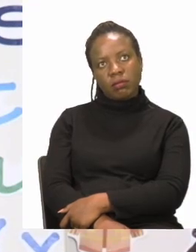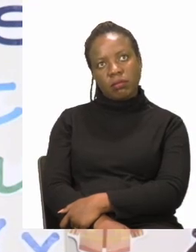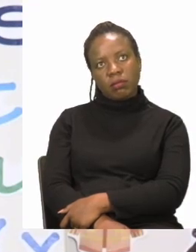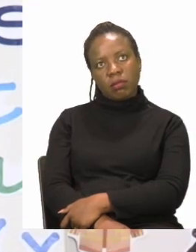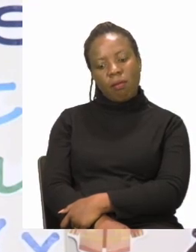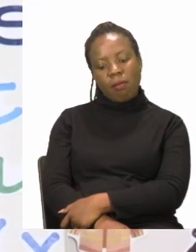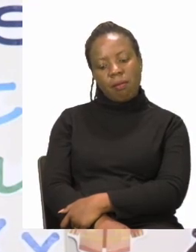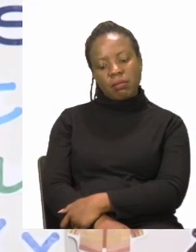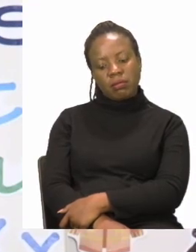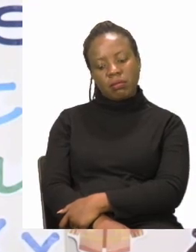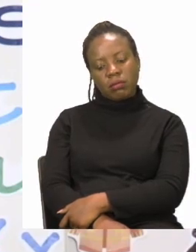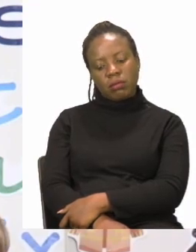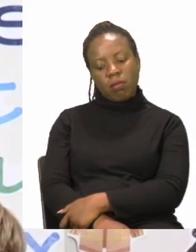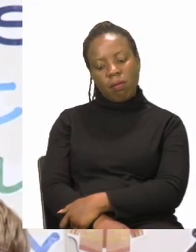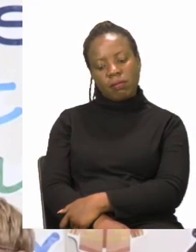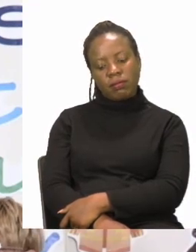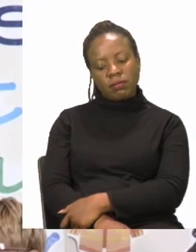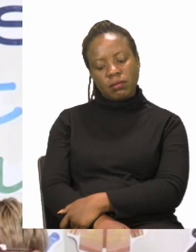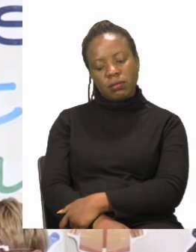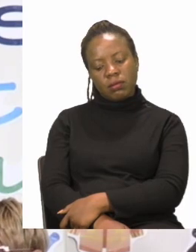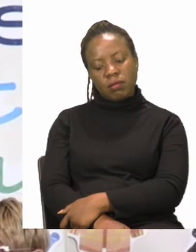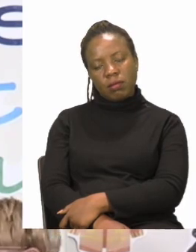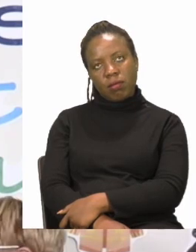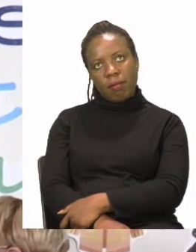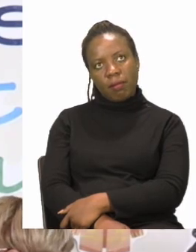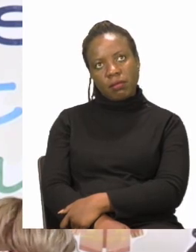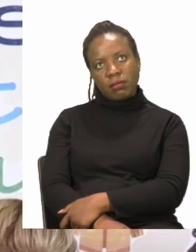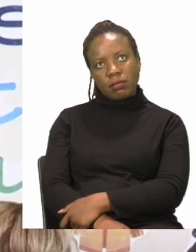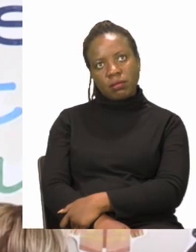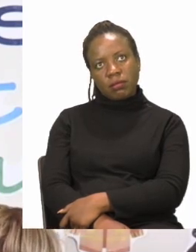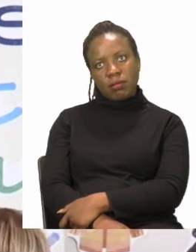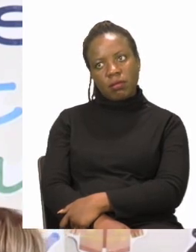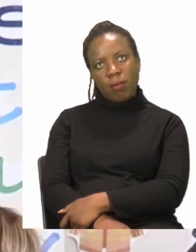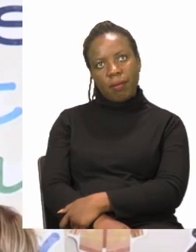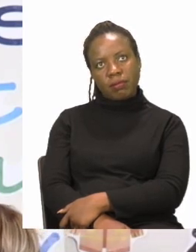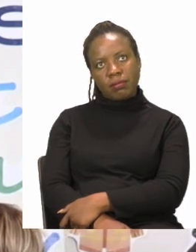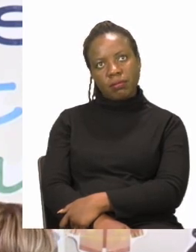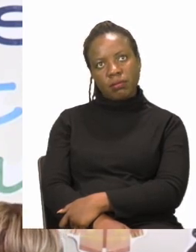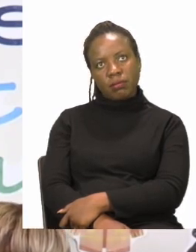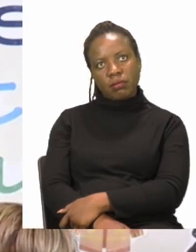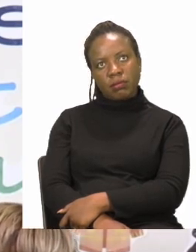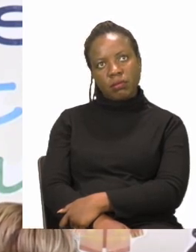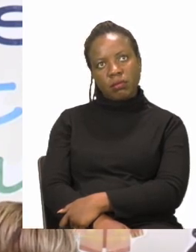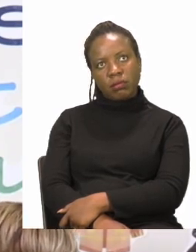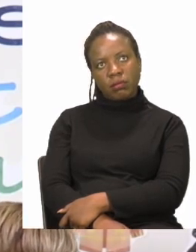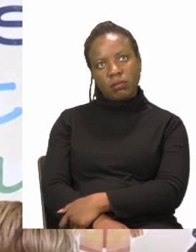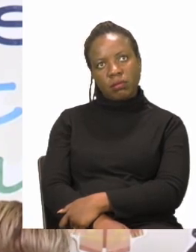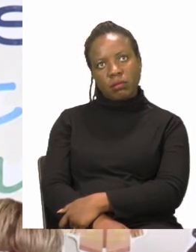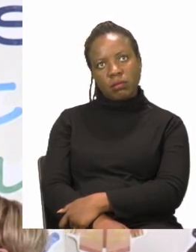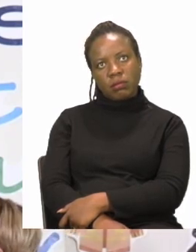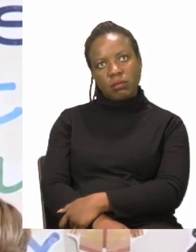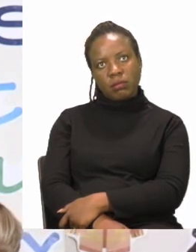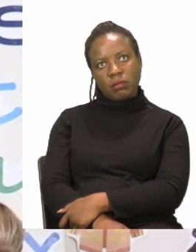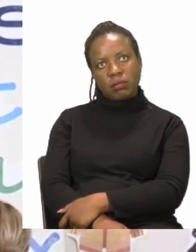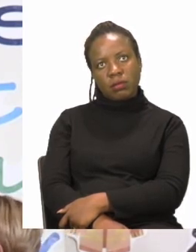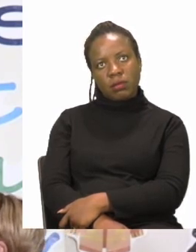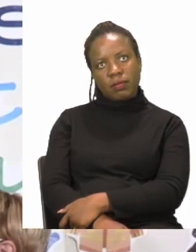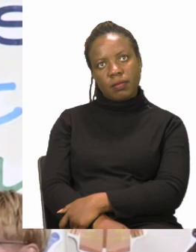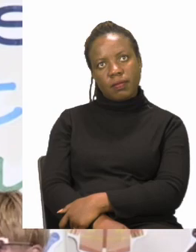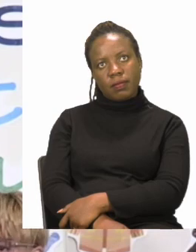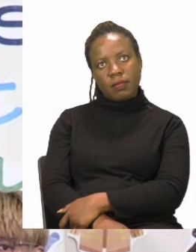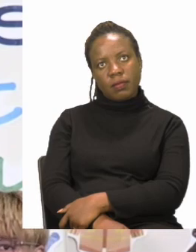Ladybug. And this is how I have broken it into its syllables.